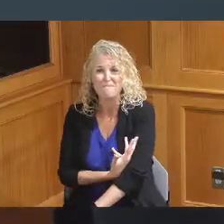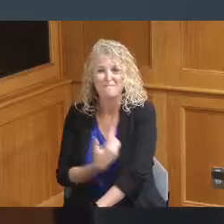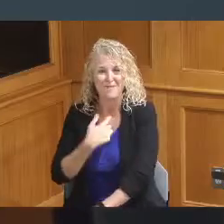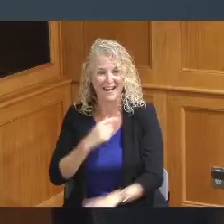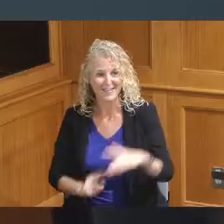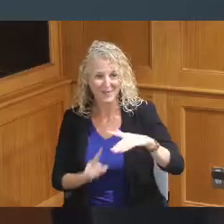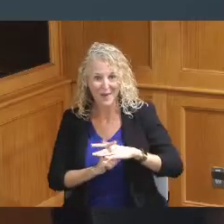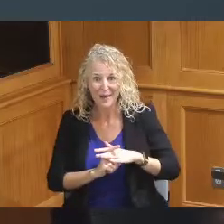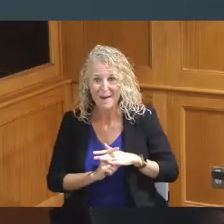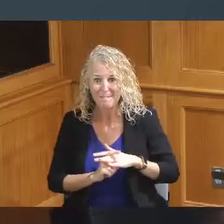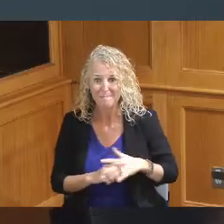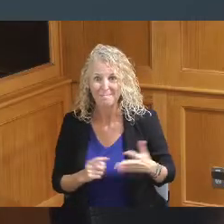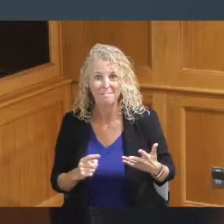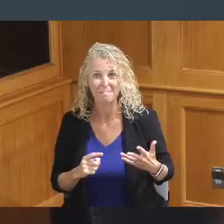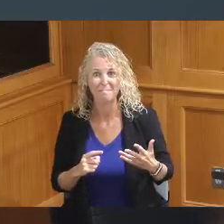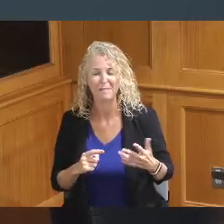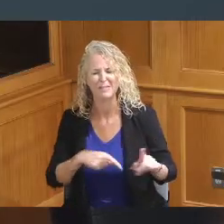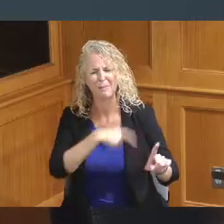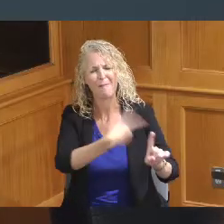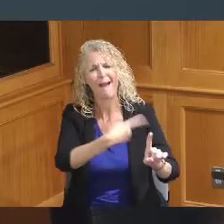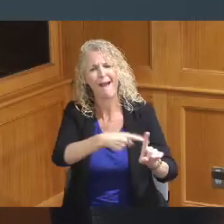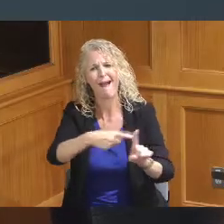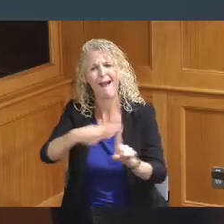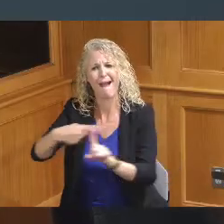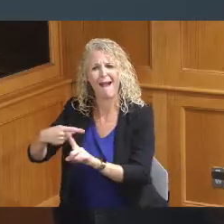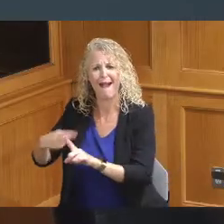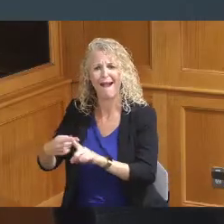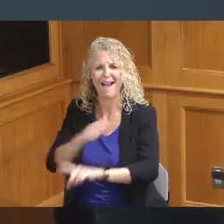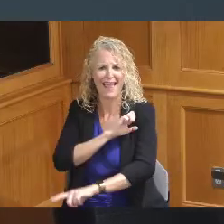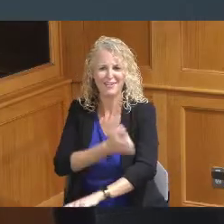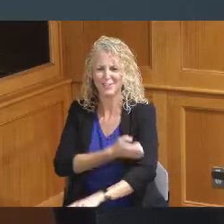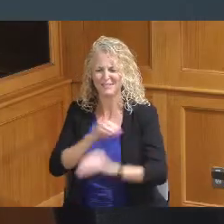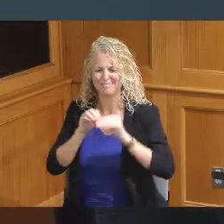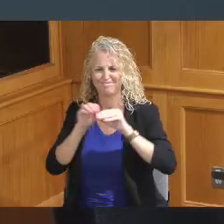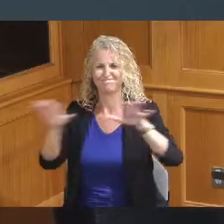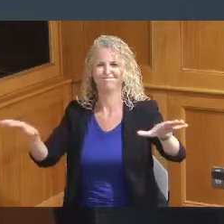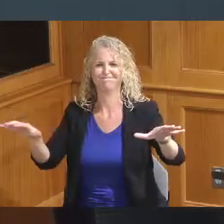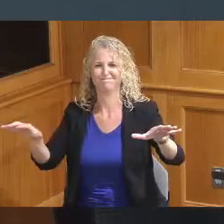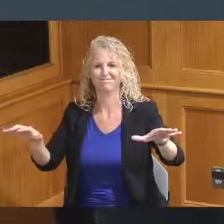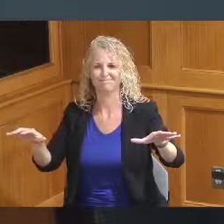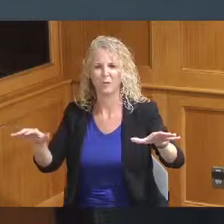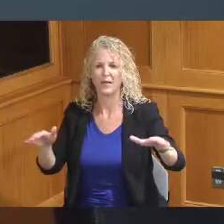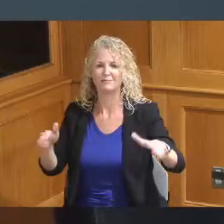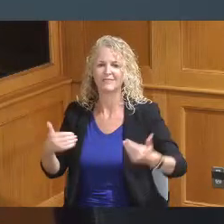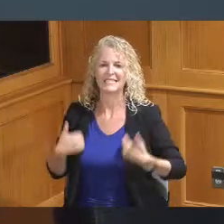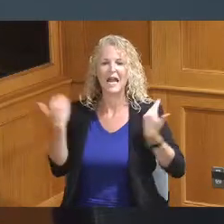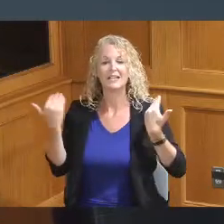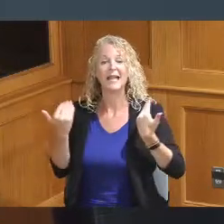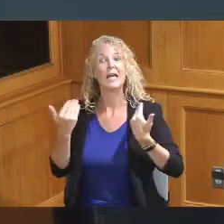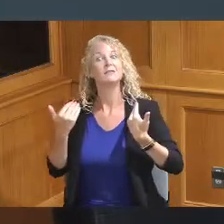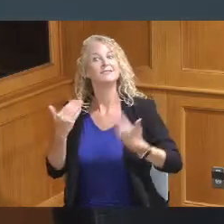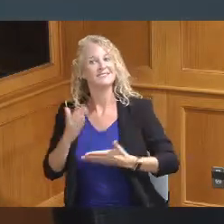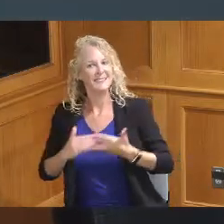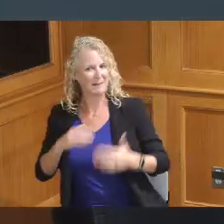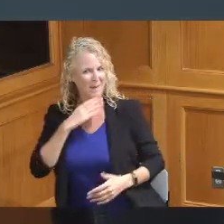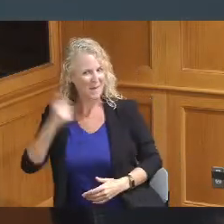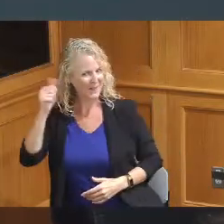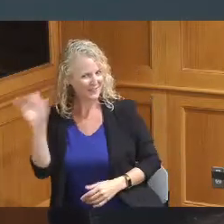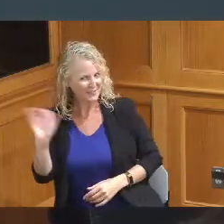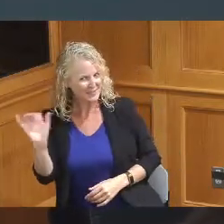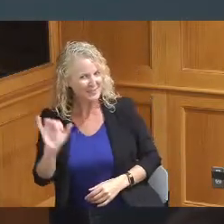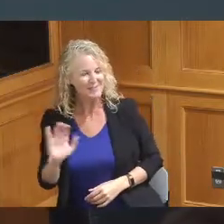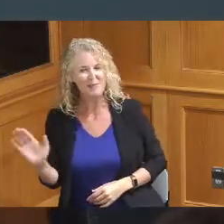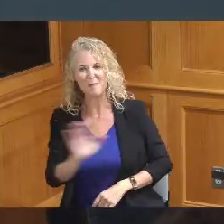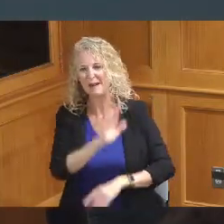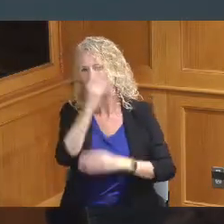there. Just the positive energy from all these young people, and some older, but in the information that